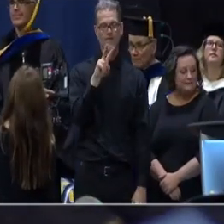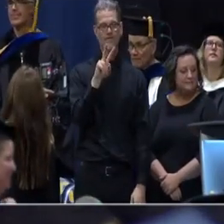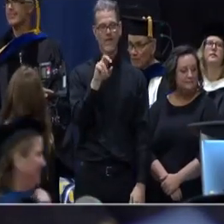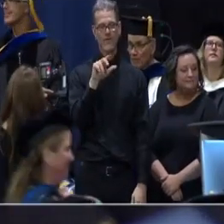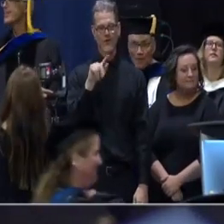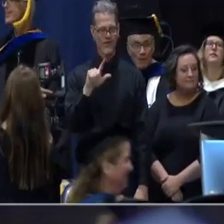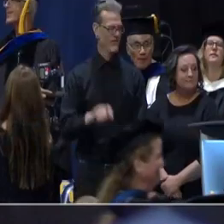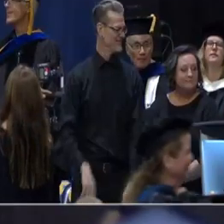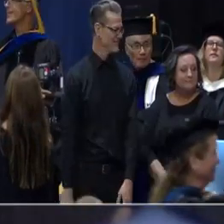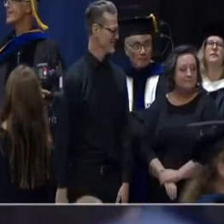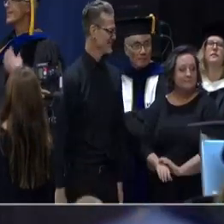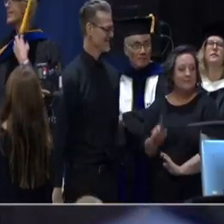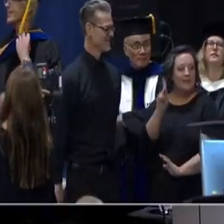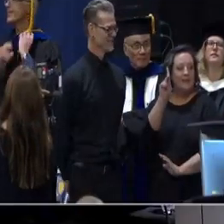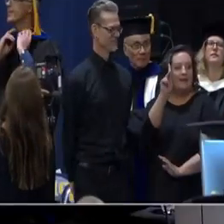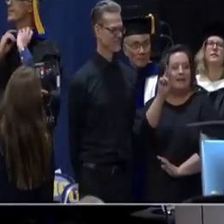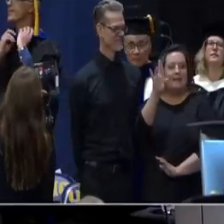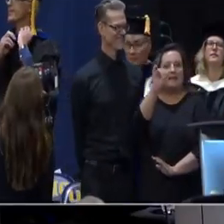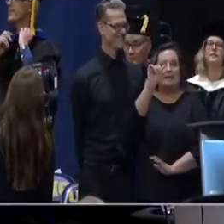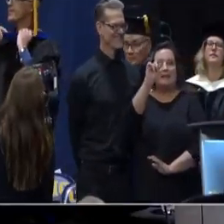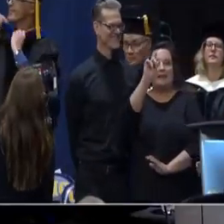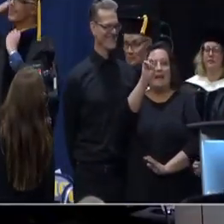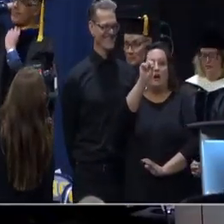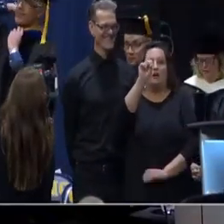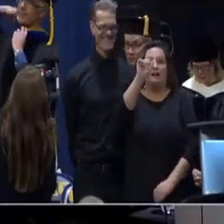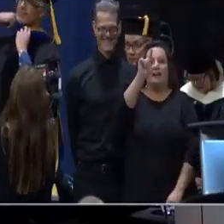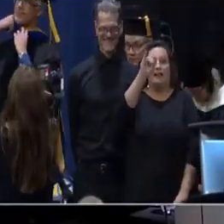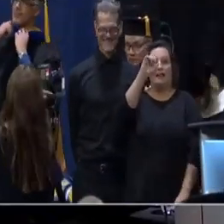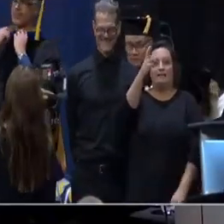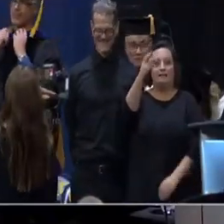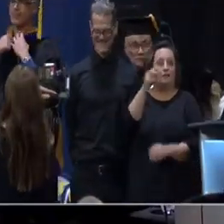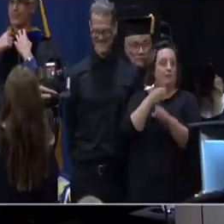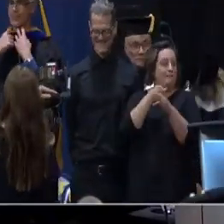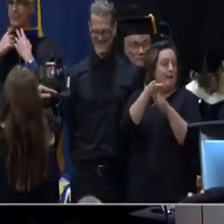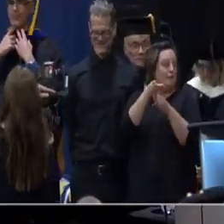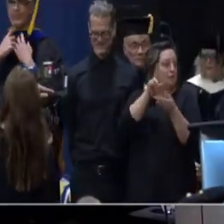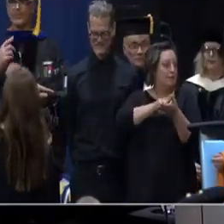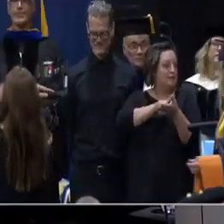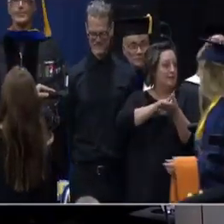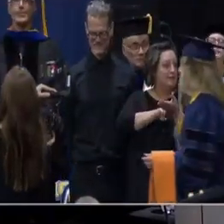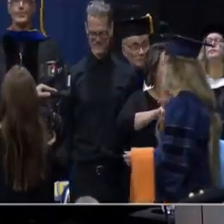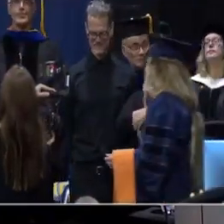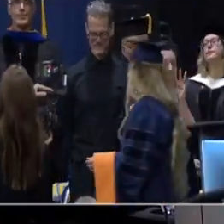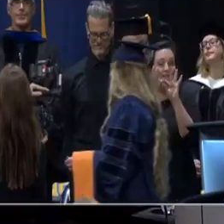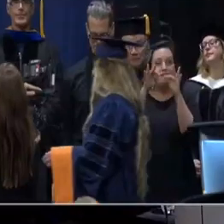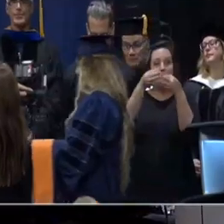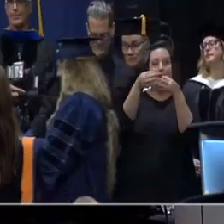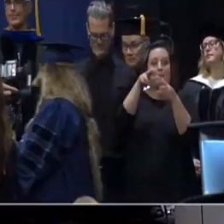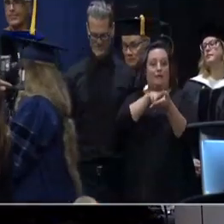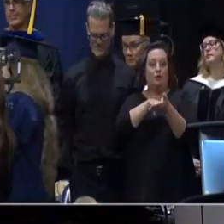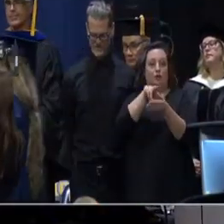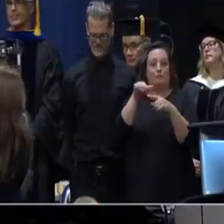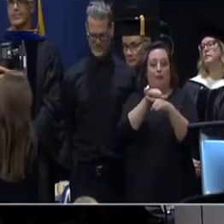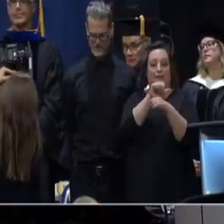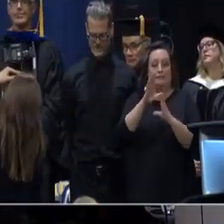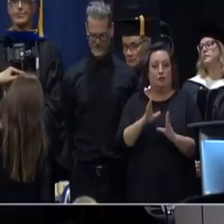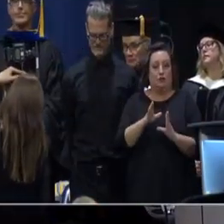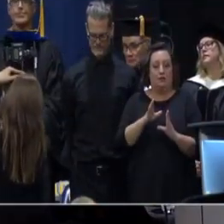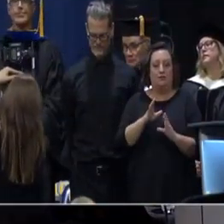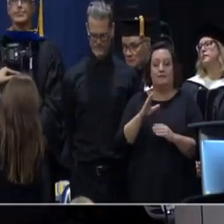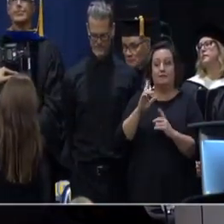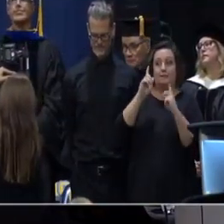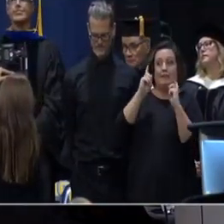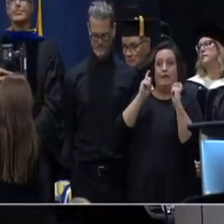Karen Alexander. Karen Alexander's major is Nursing, Family Nurse Practitioner. Dr. Alexander is